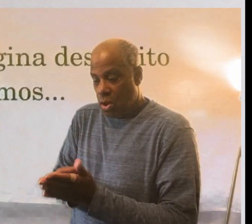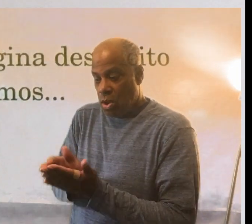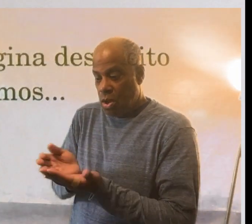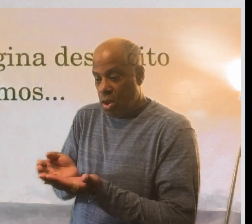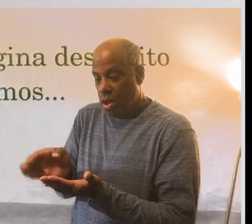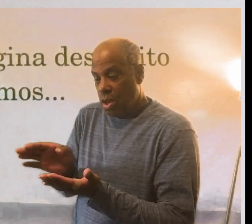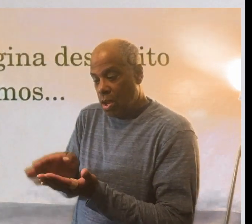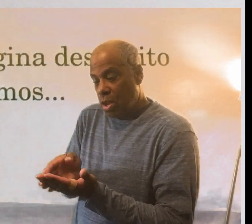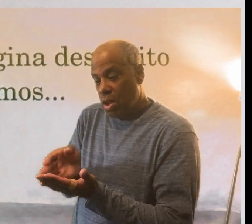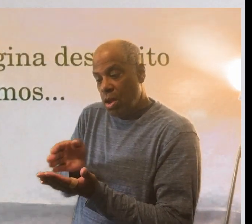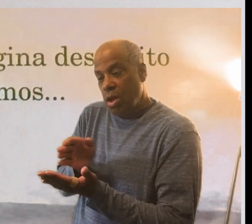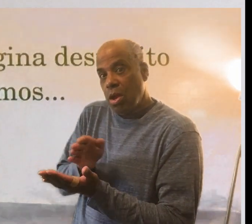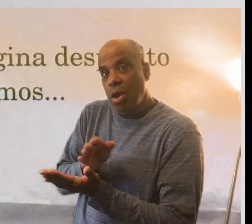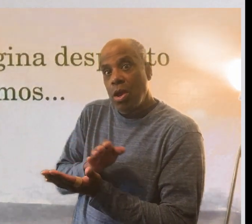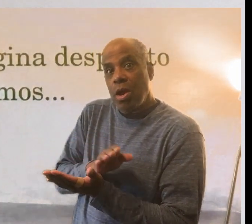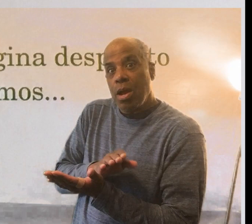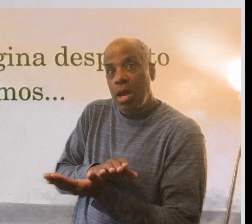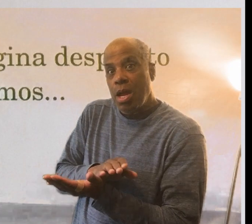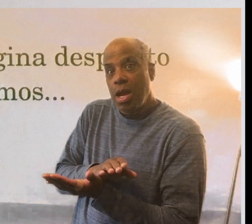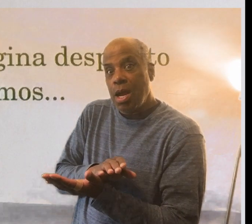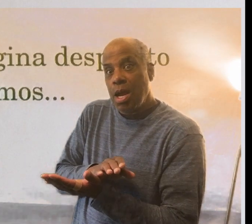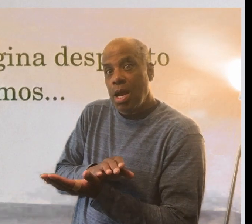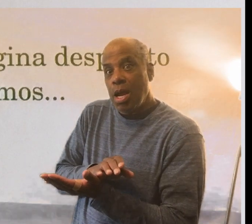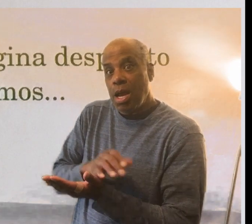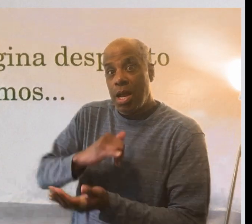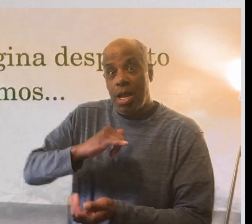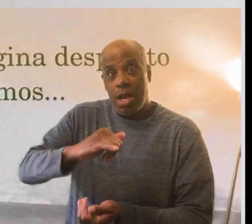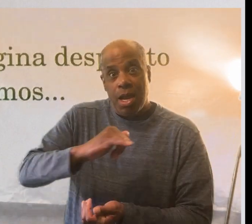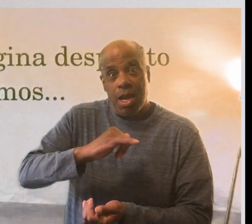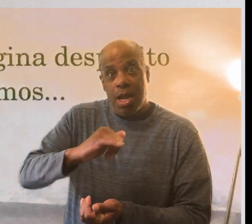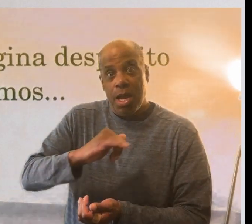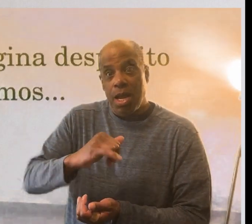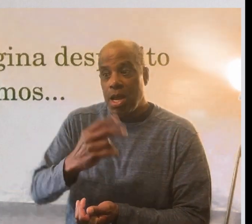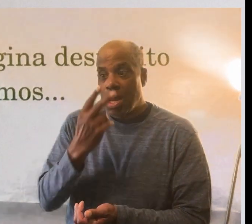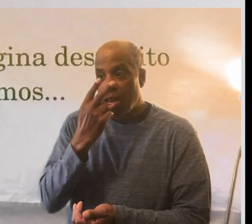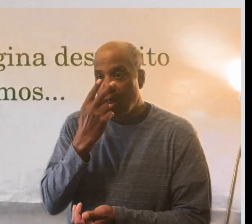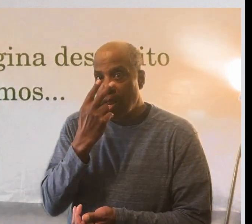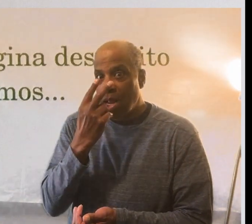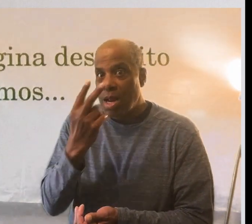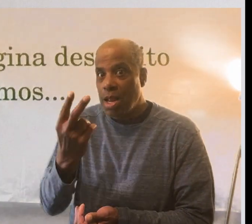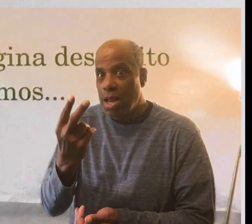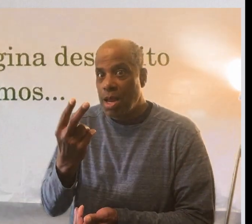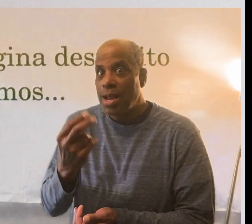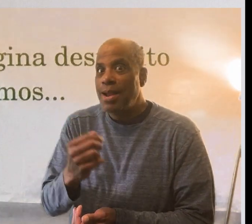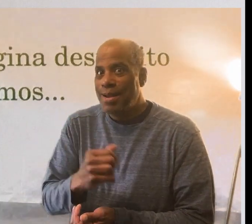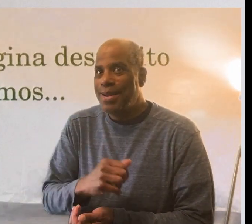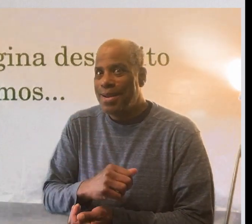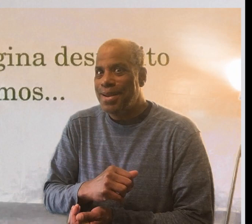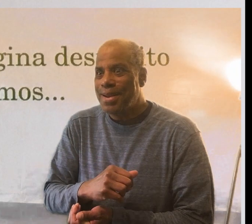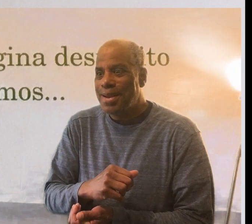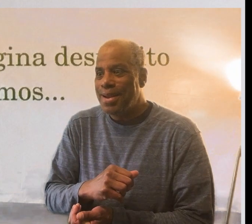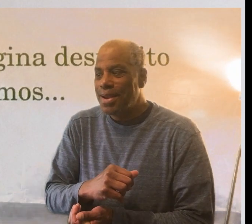Turn the page quietly. Let's take a peep.